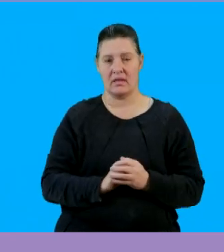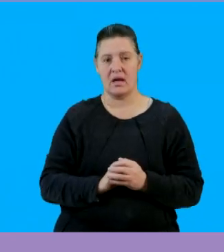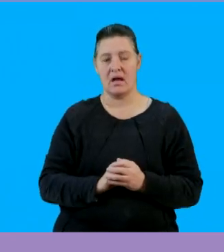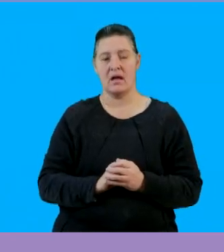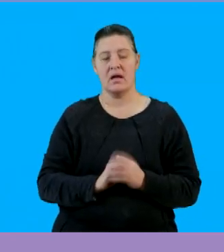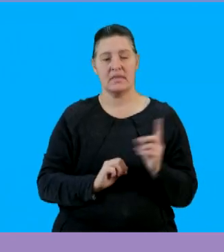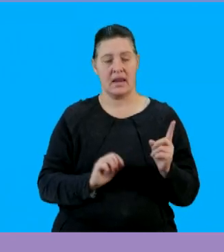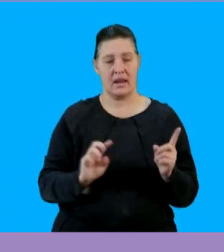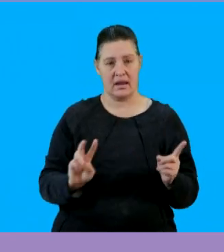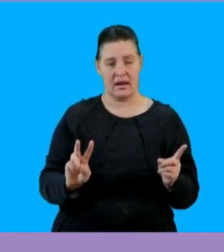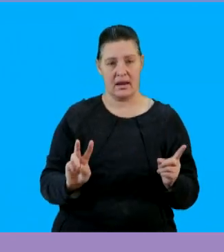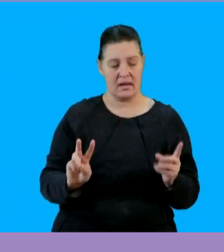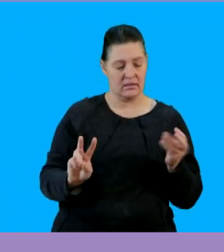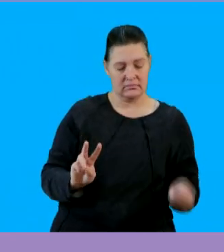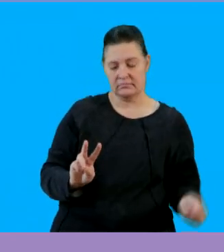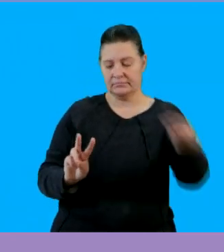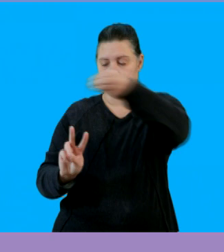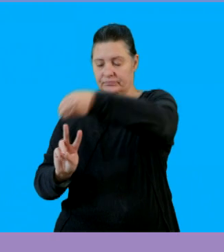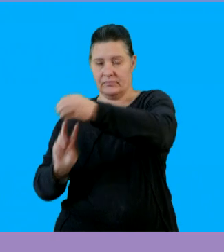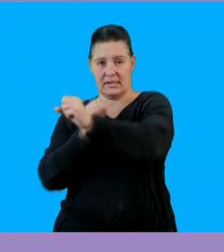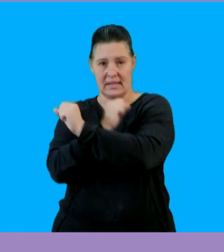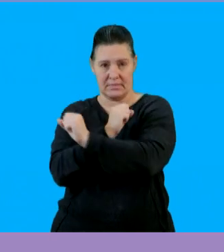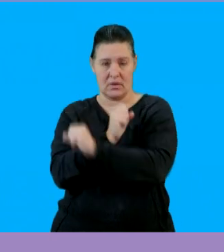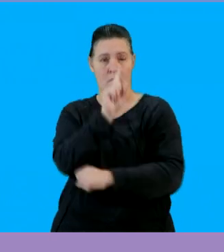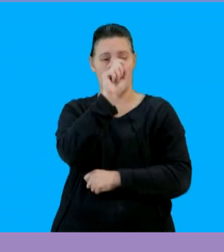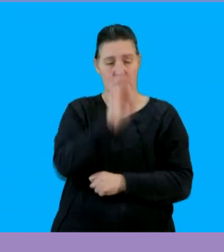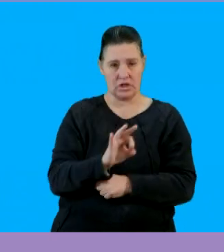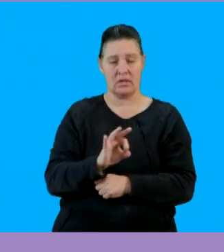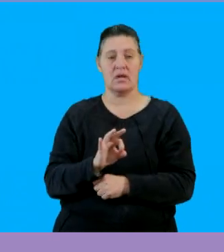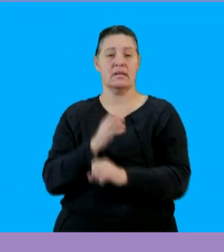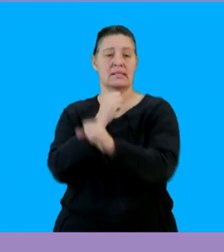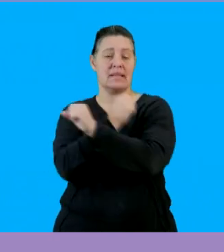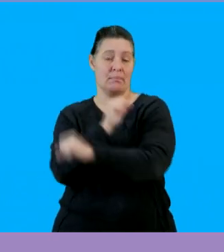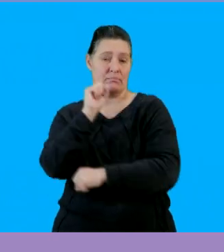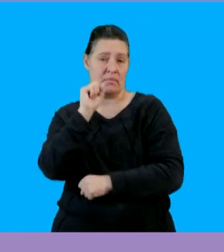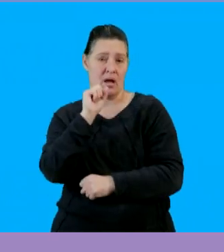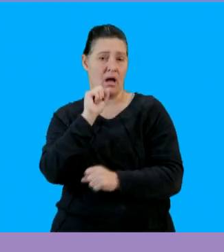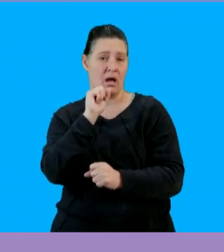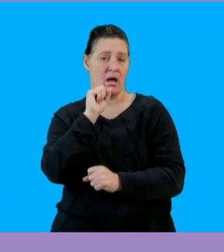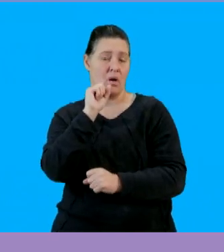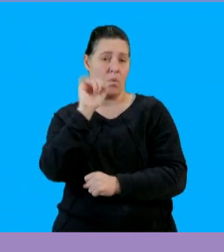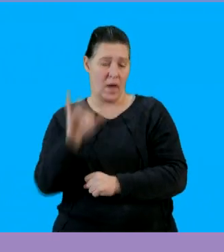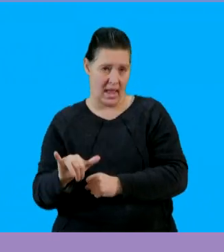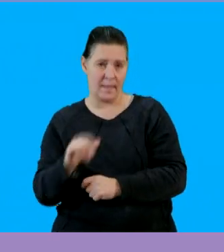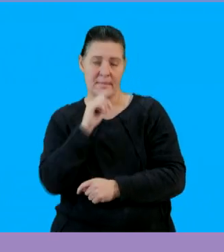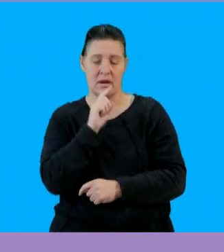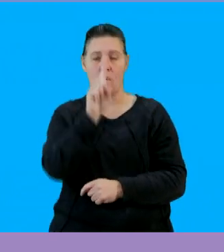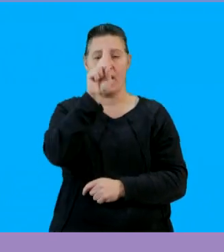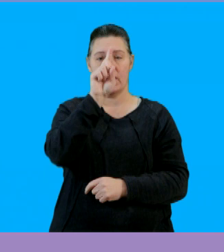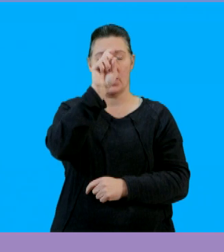1/9. Then we are subtracting. Then we have 1/3 multiplied by y. This is going to